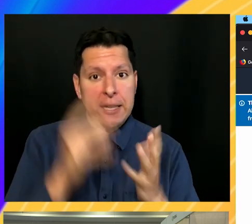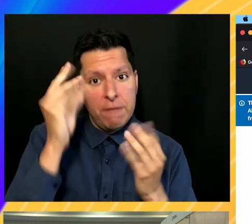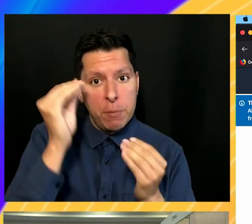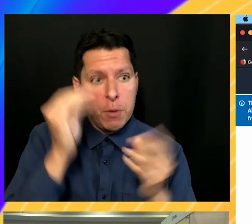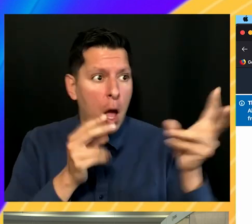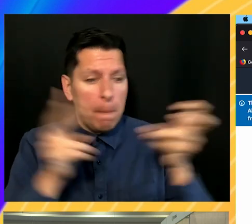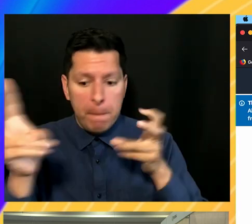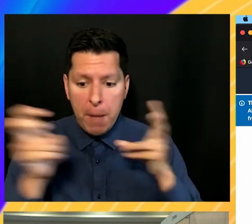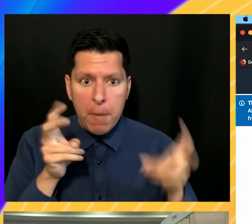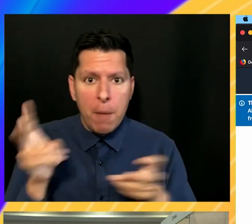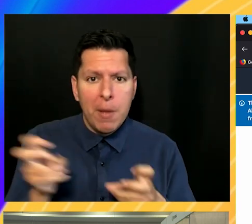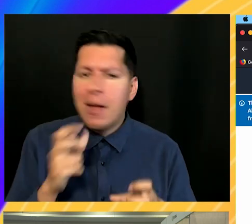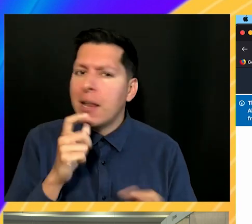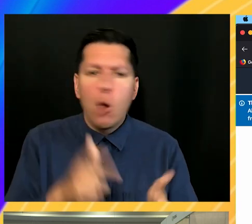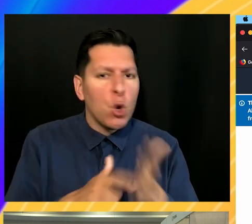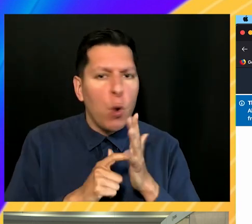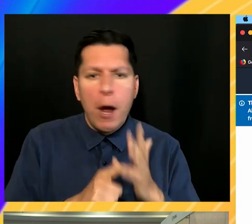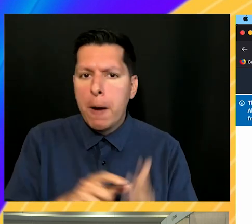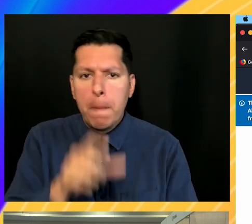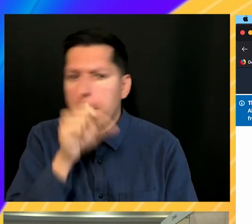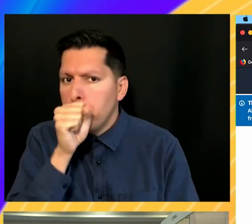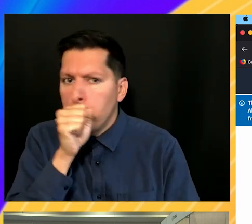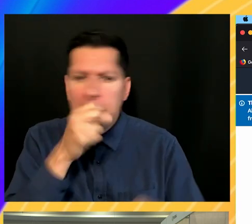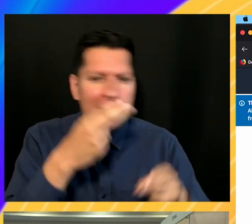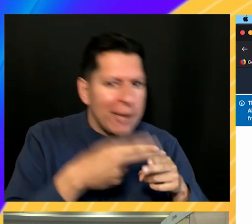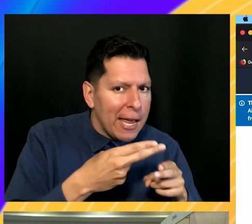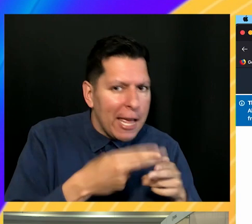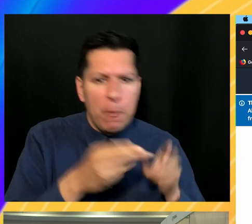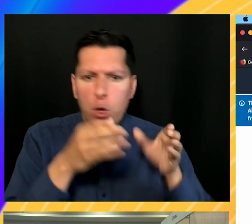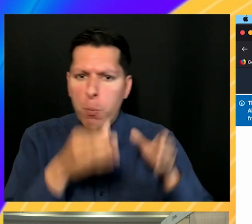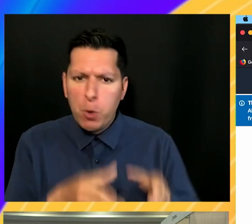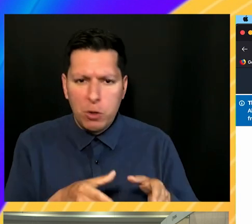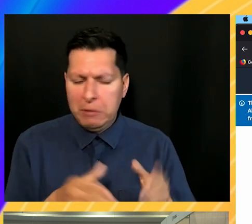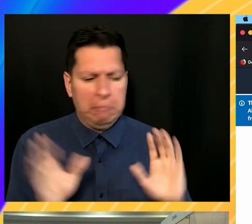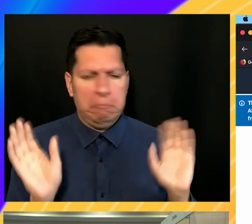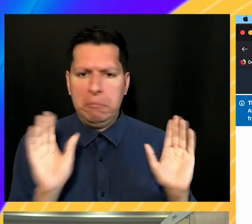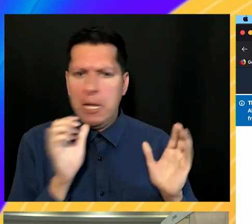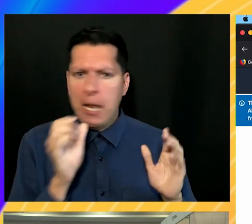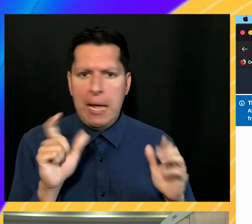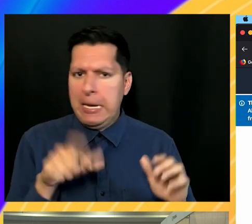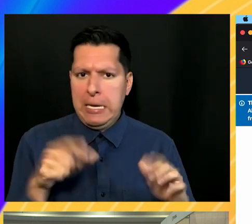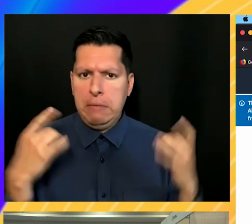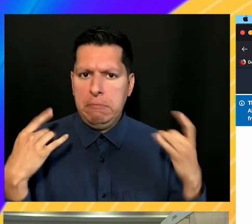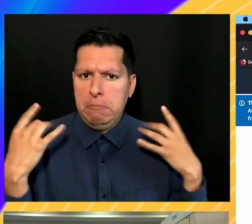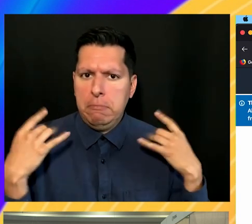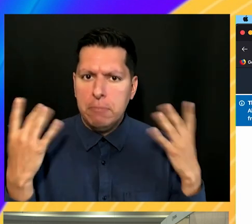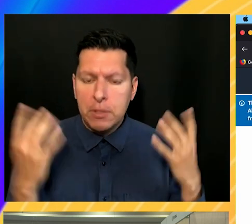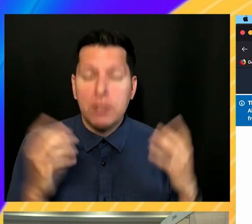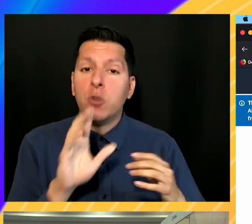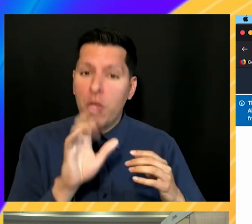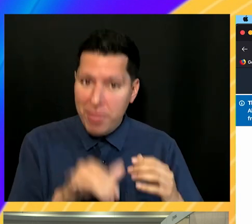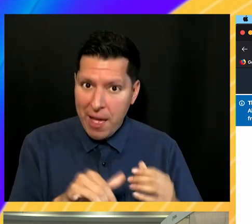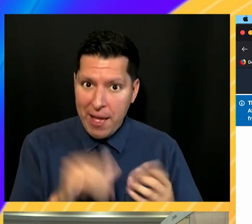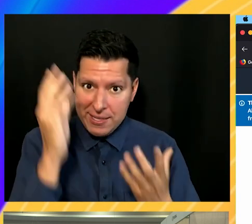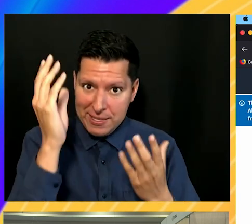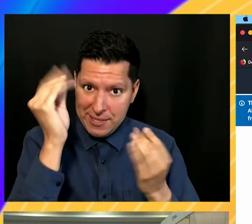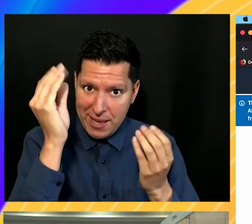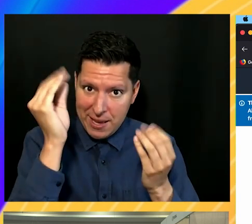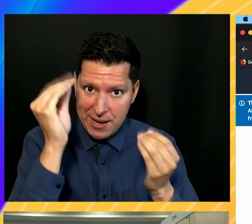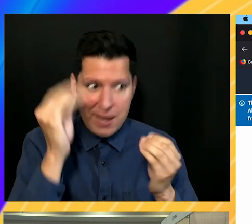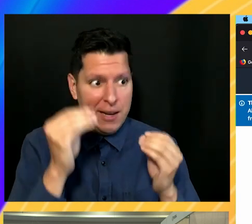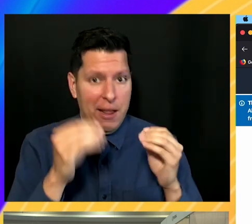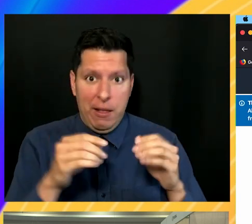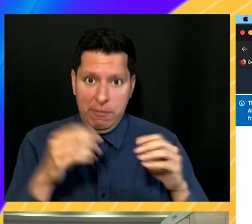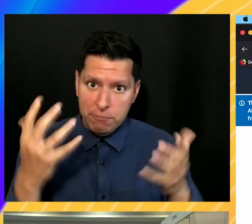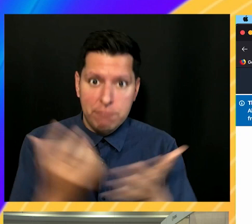don't need to protect the privacy of the individuals. Usually it's at the population level. And most of these data have been aggregated by leading